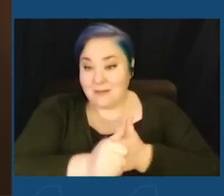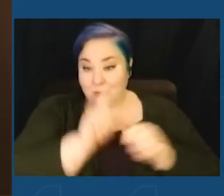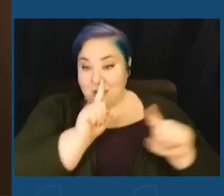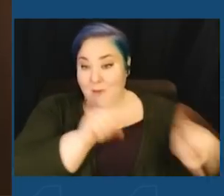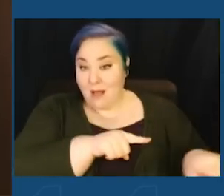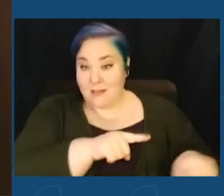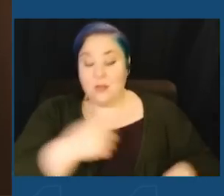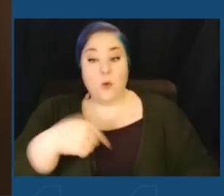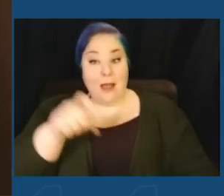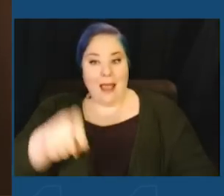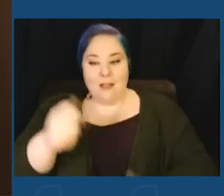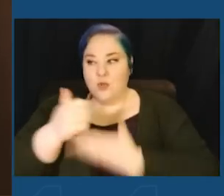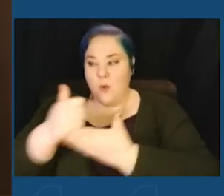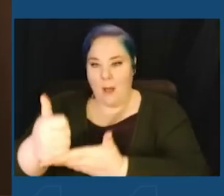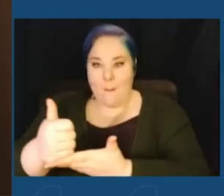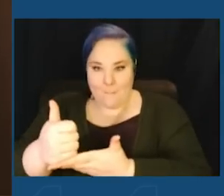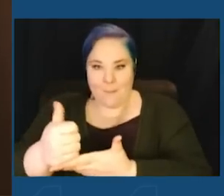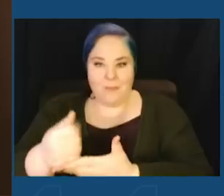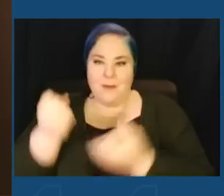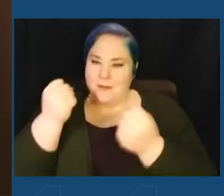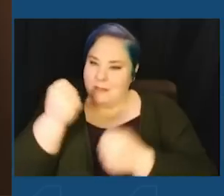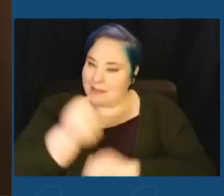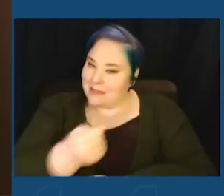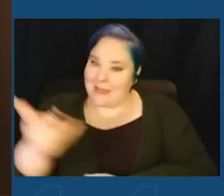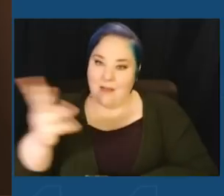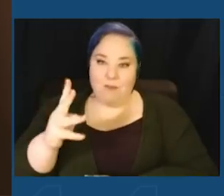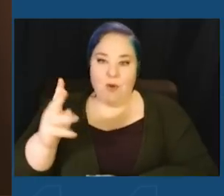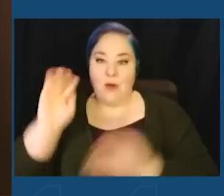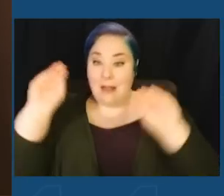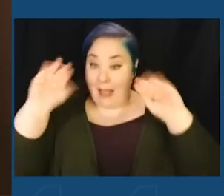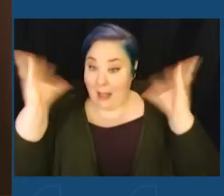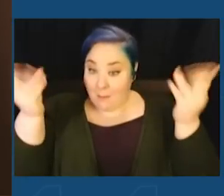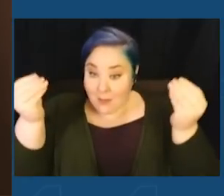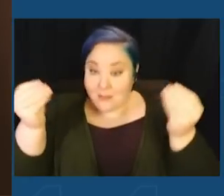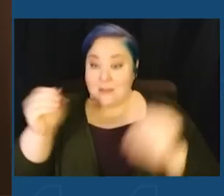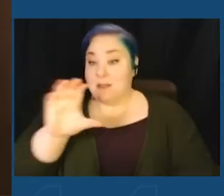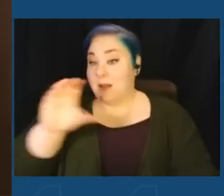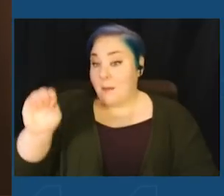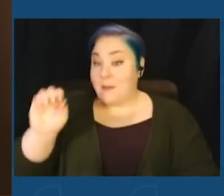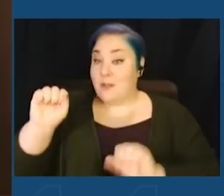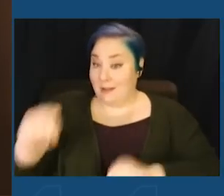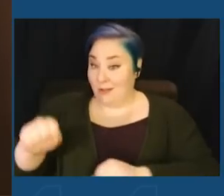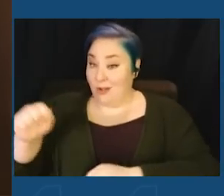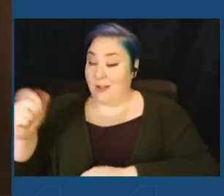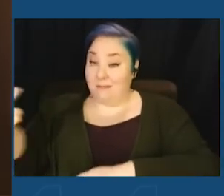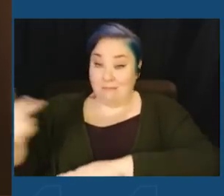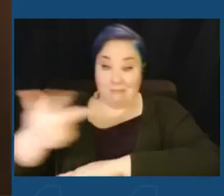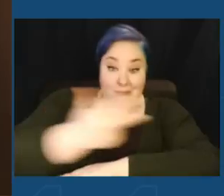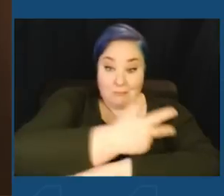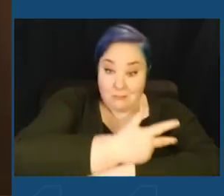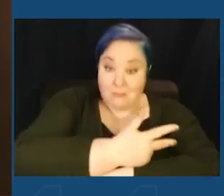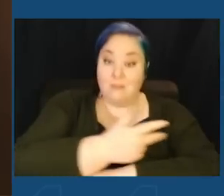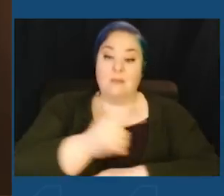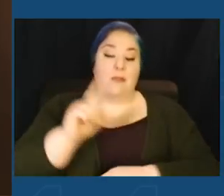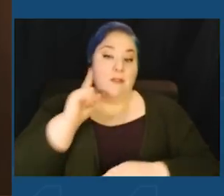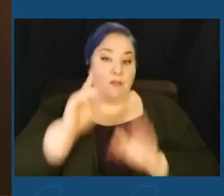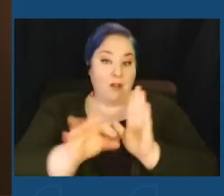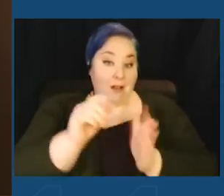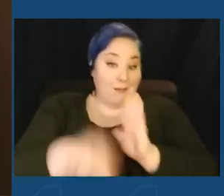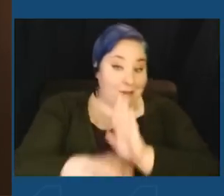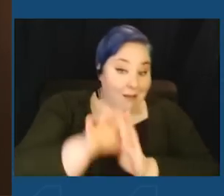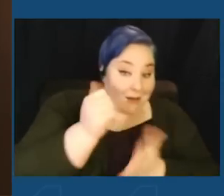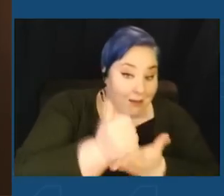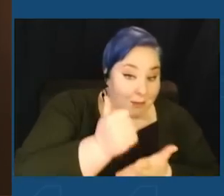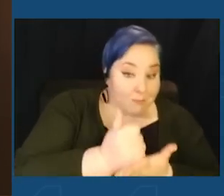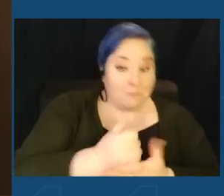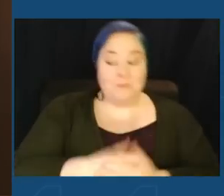and help get a number of ambulance companies so that they could get their ambulances back in service. We have ambulances coming as mutual